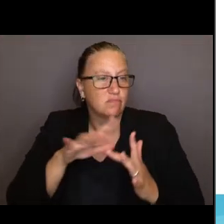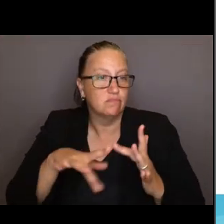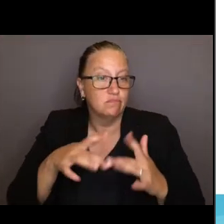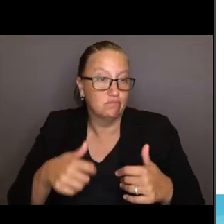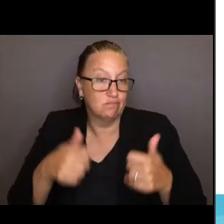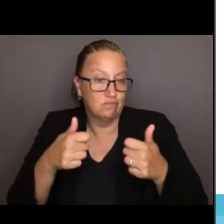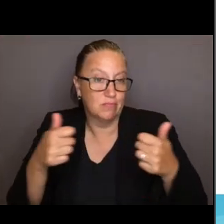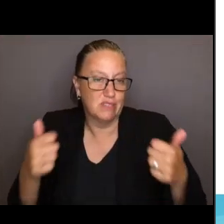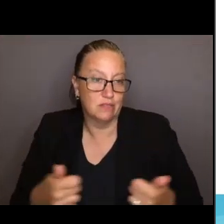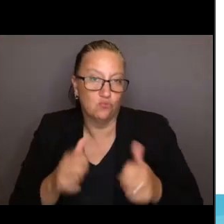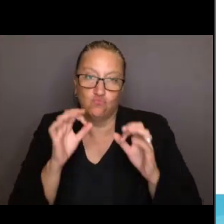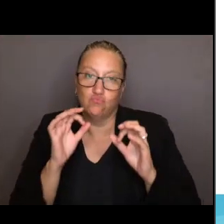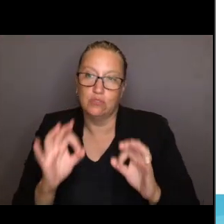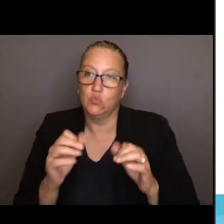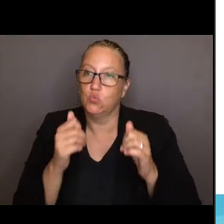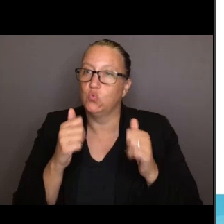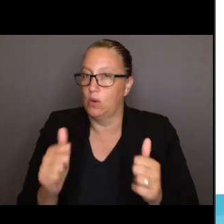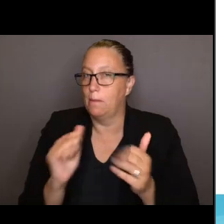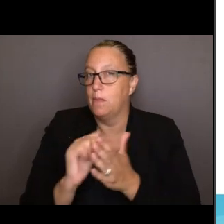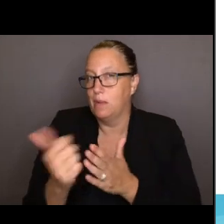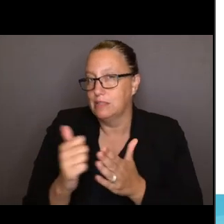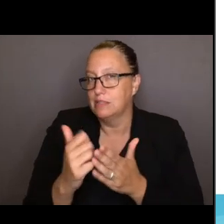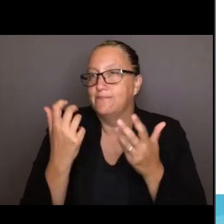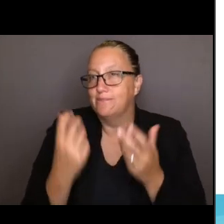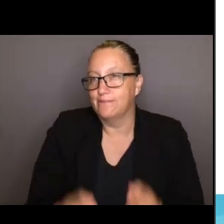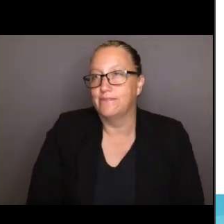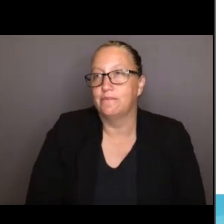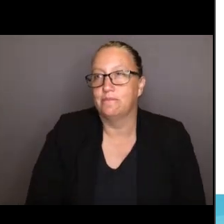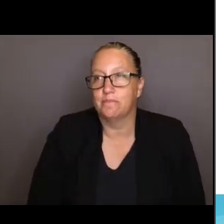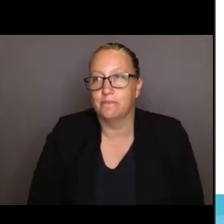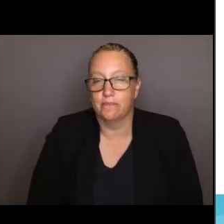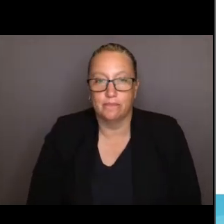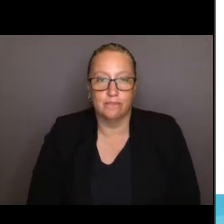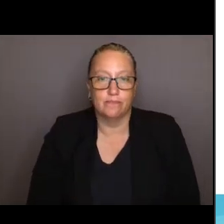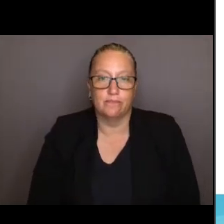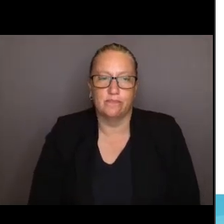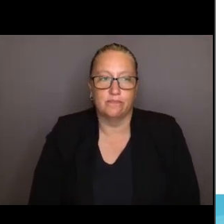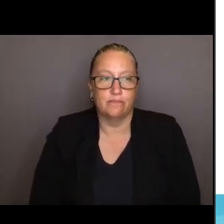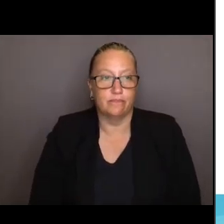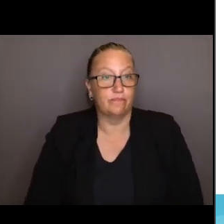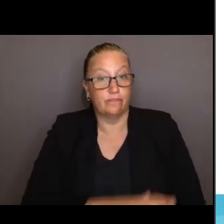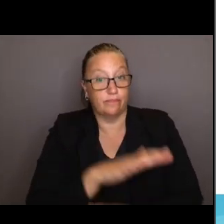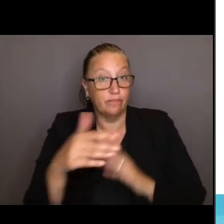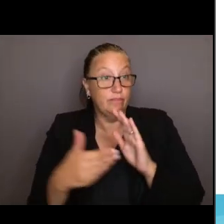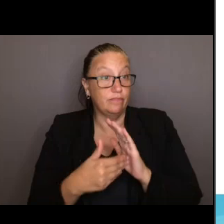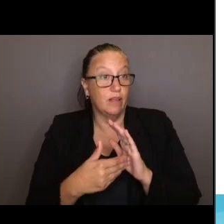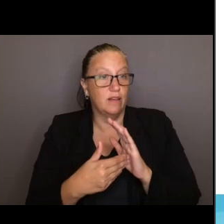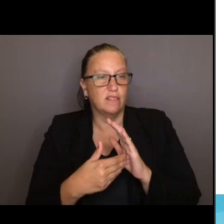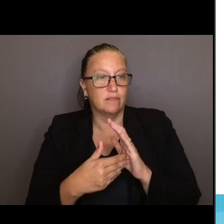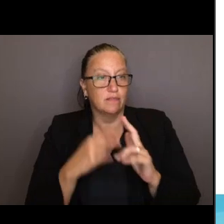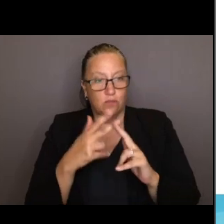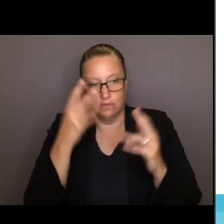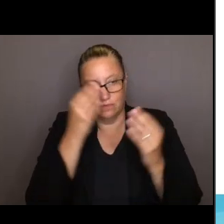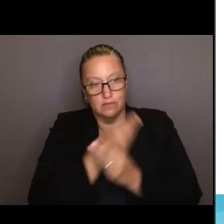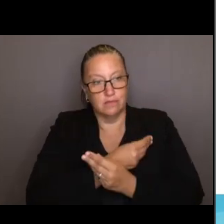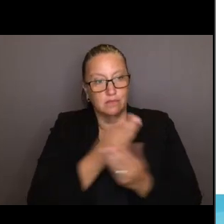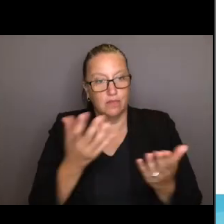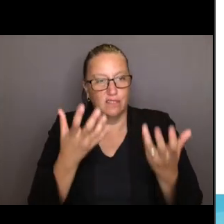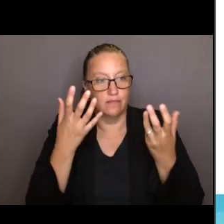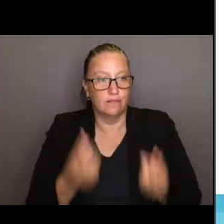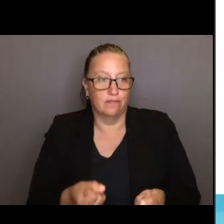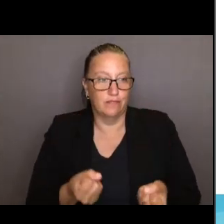really great new publications there as well. And the last slide today was to talk about our next